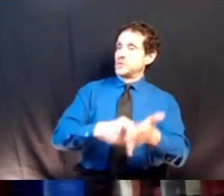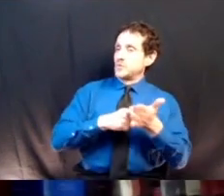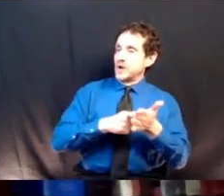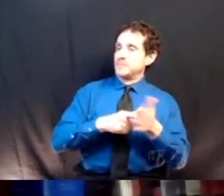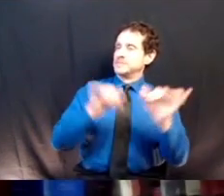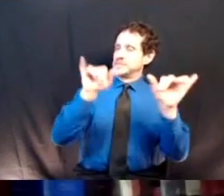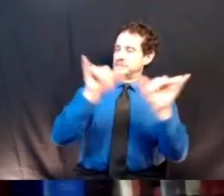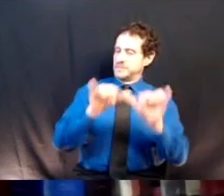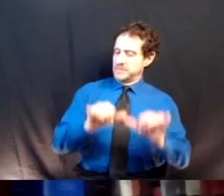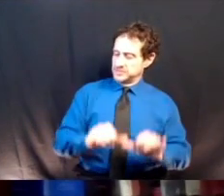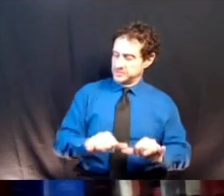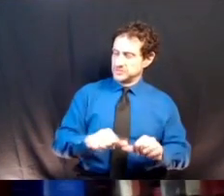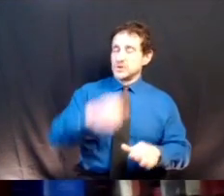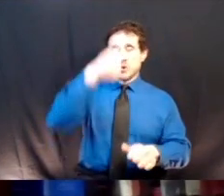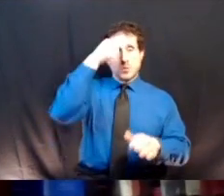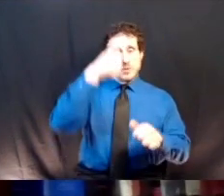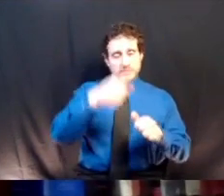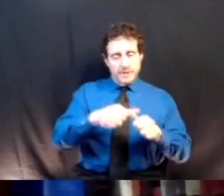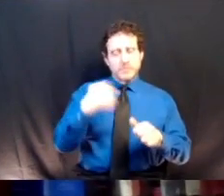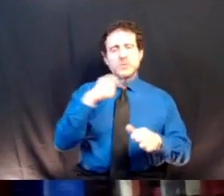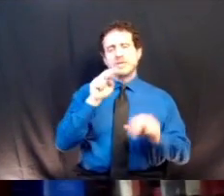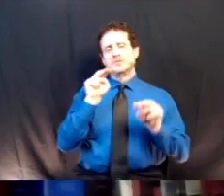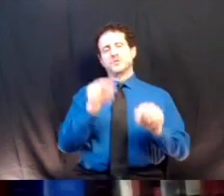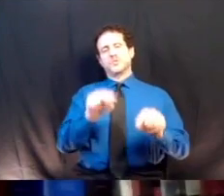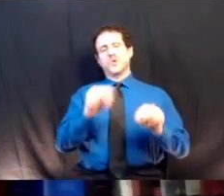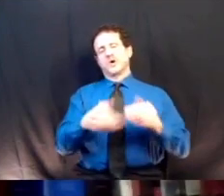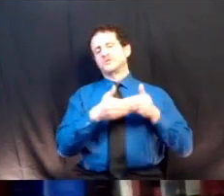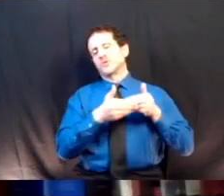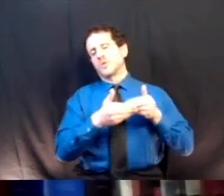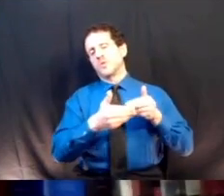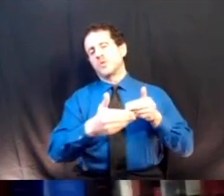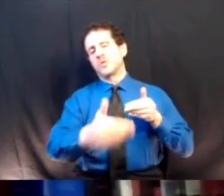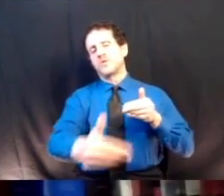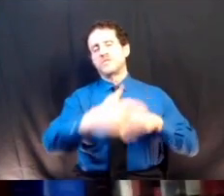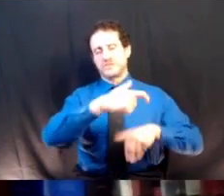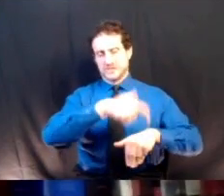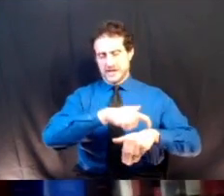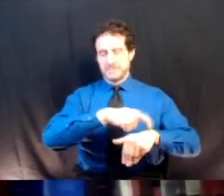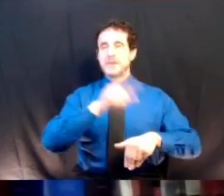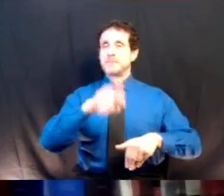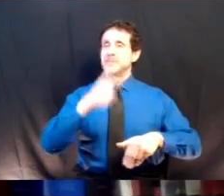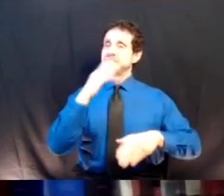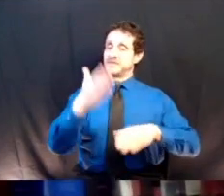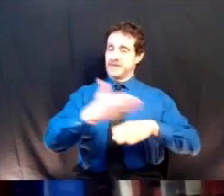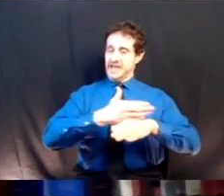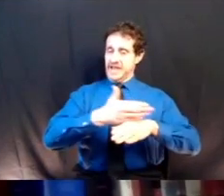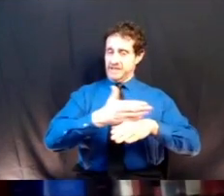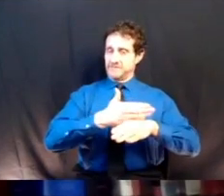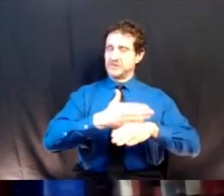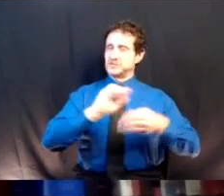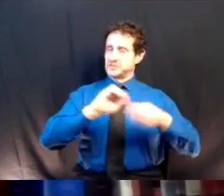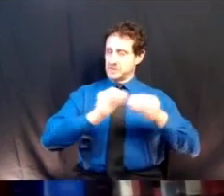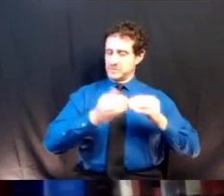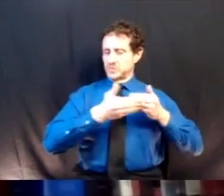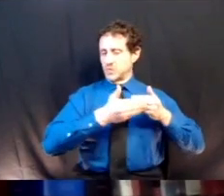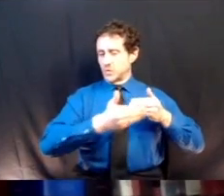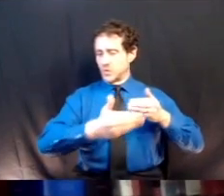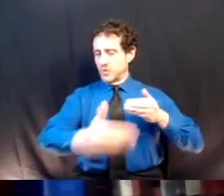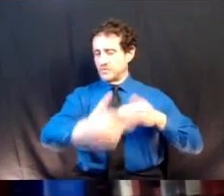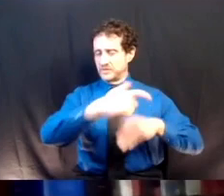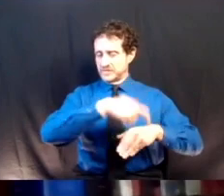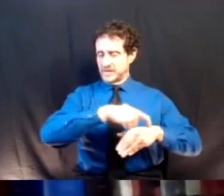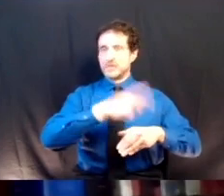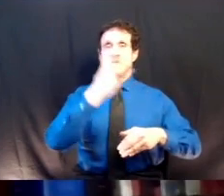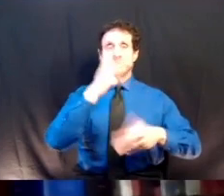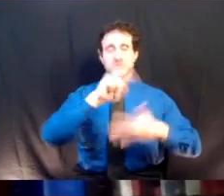a time period, and there needs to be an averaging of those metrics during that time period. You can see all the metrics